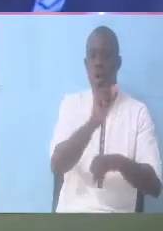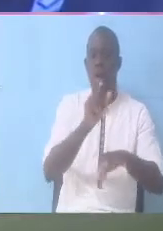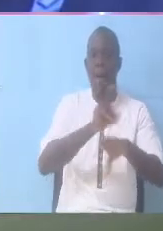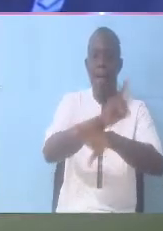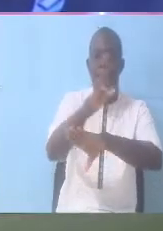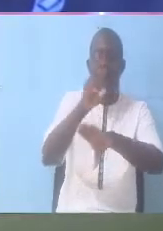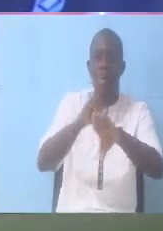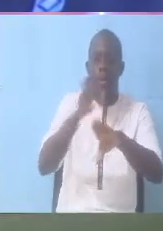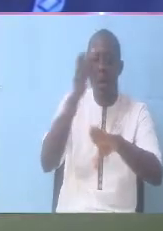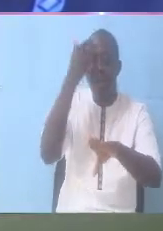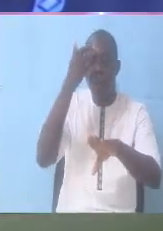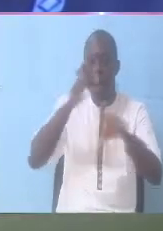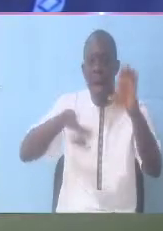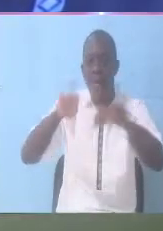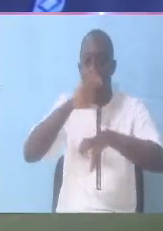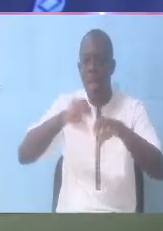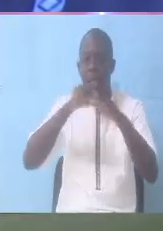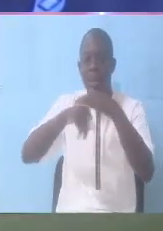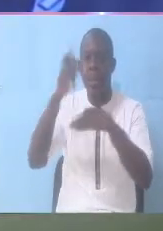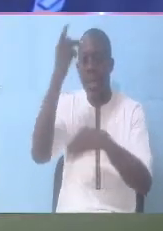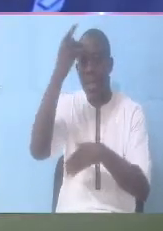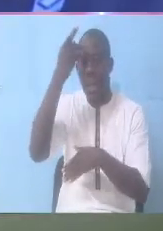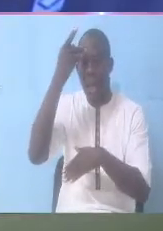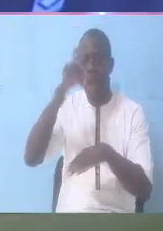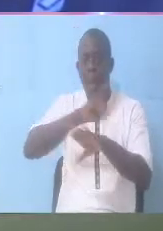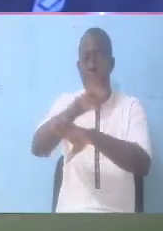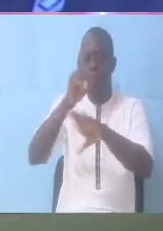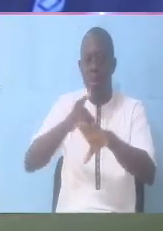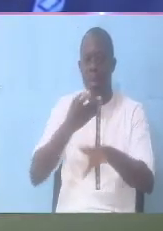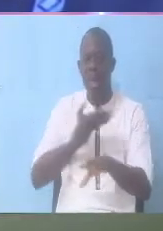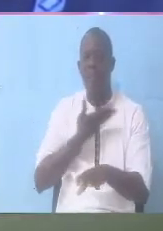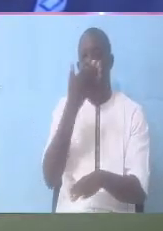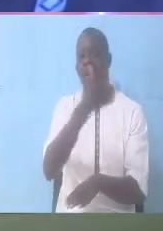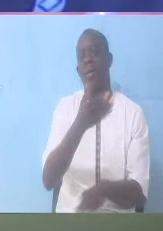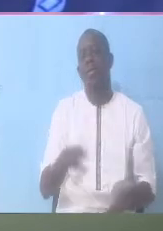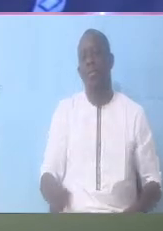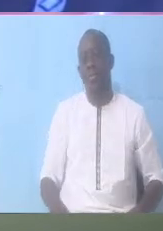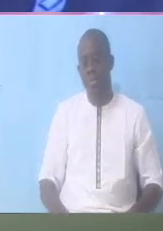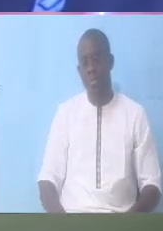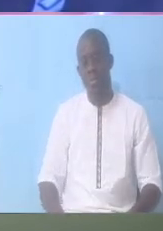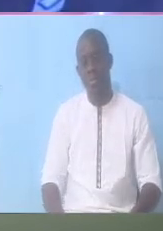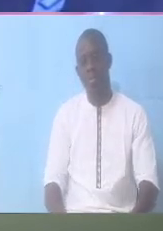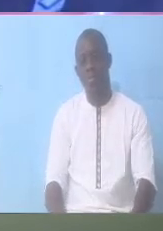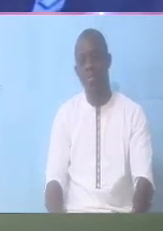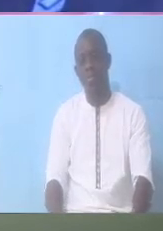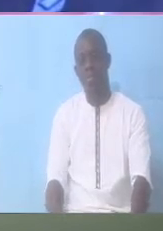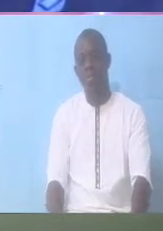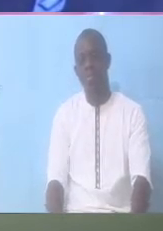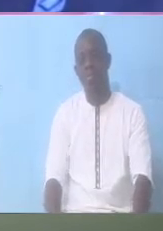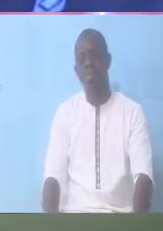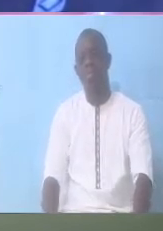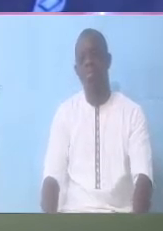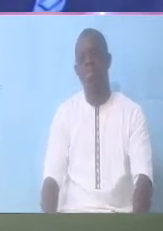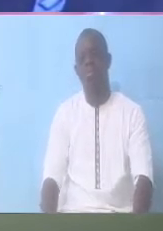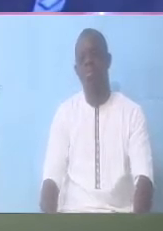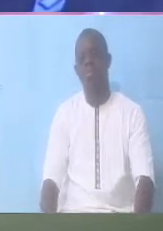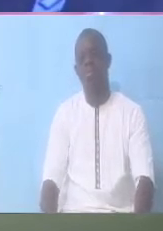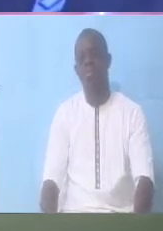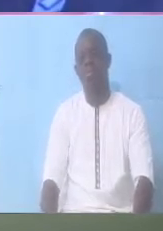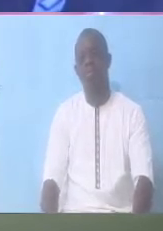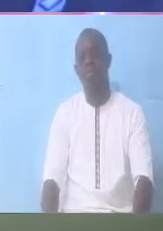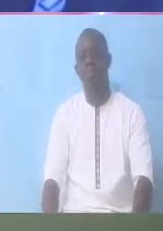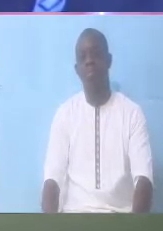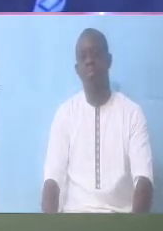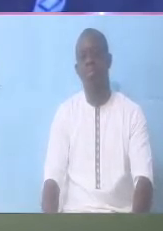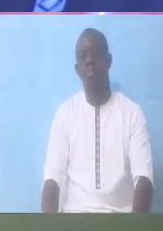in a test somebody Kirato Kanilar reservoir moon, Geolek Bo reservoir to Jevan Fumanem. Ha,